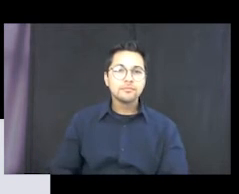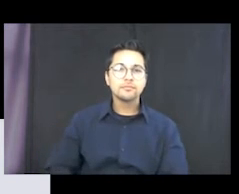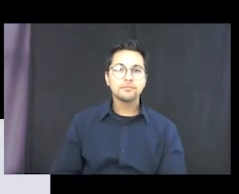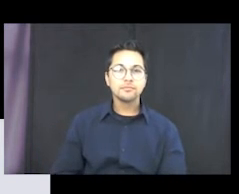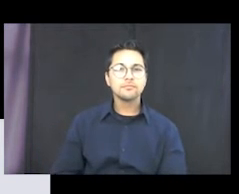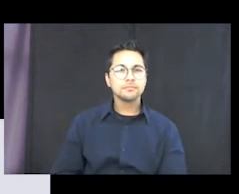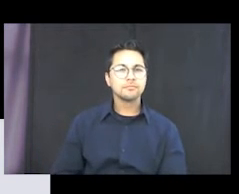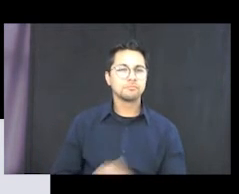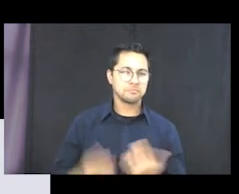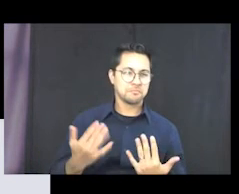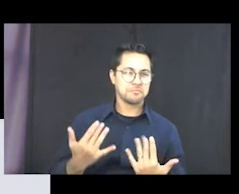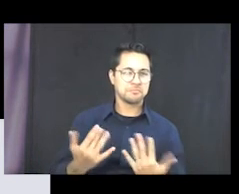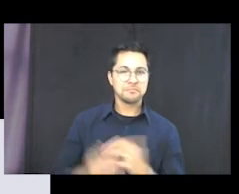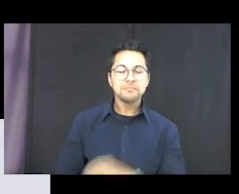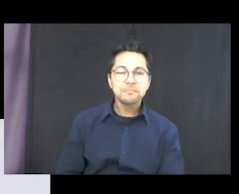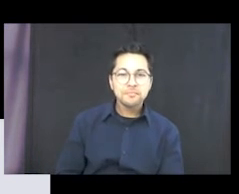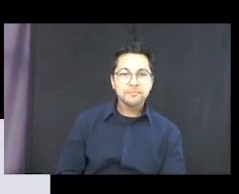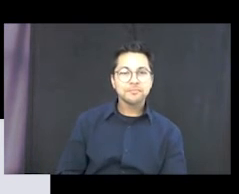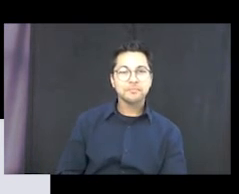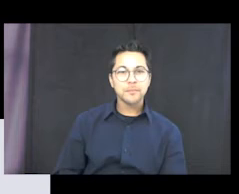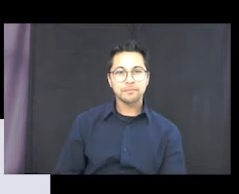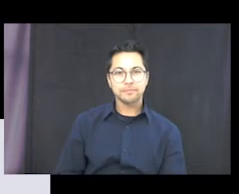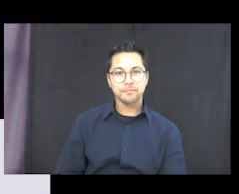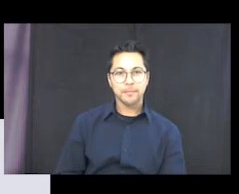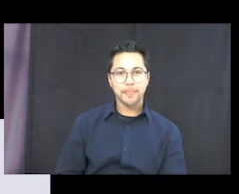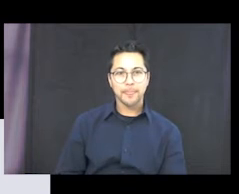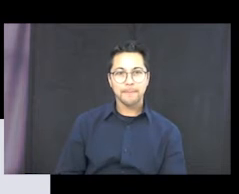Give it just a second.